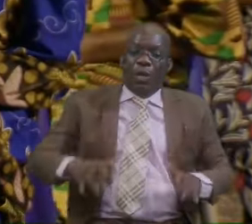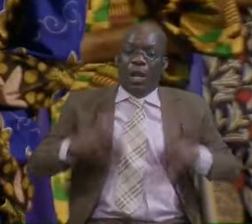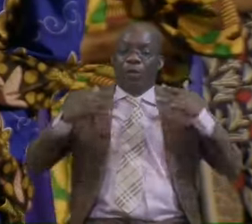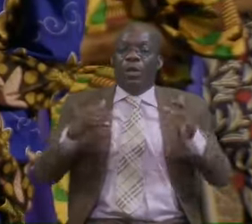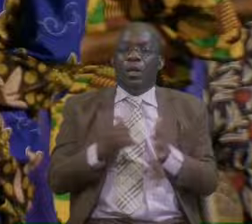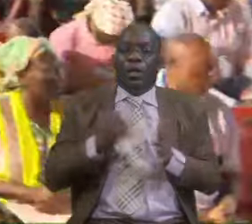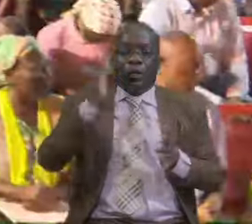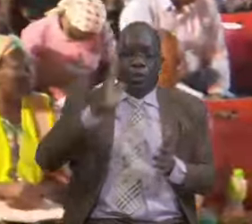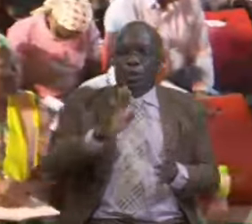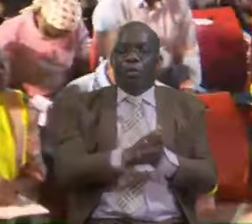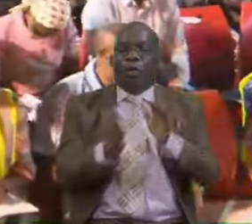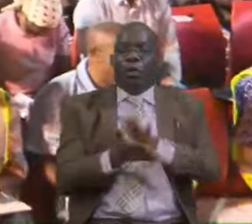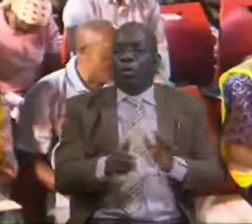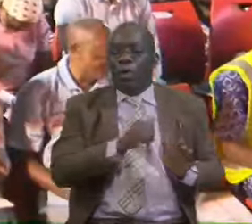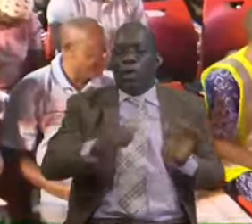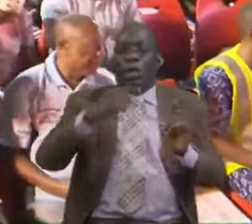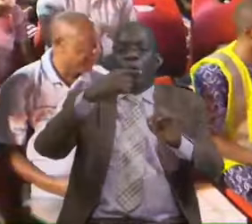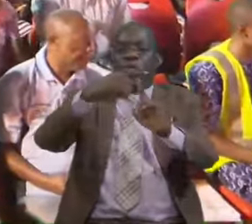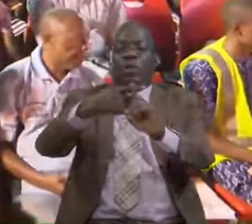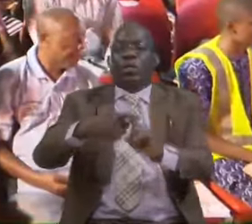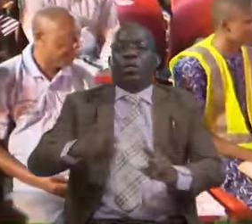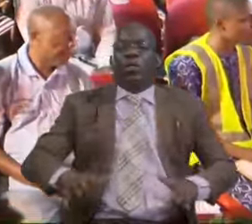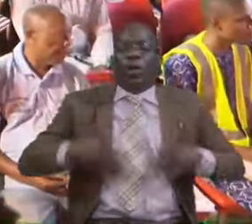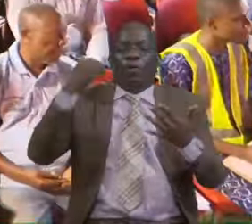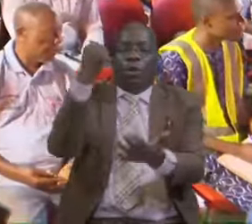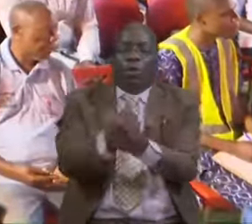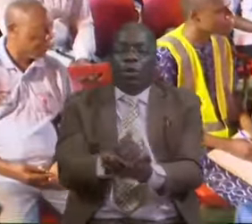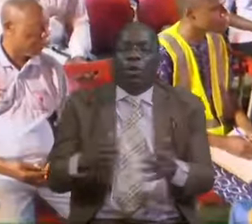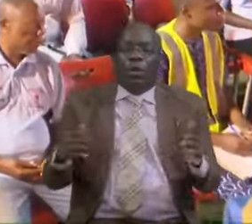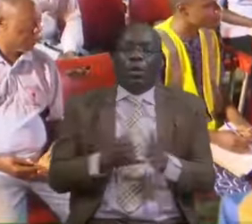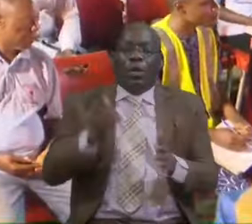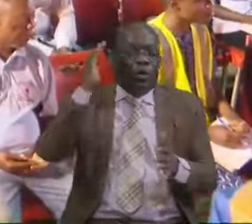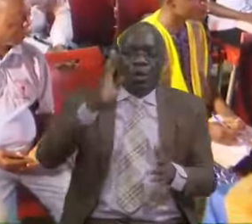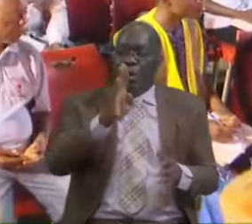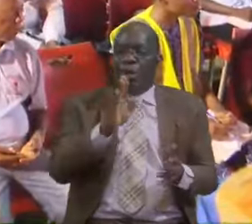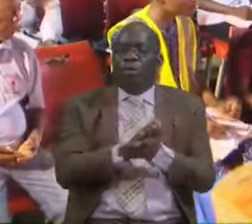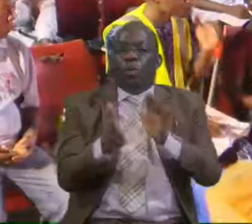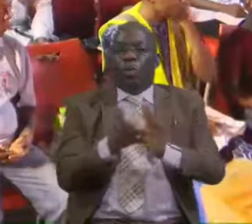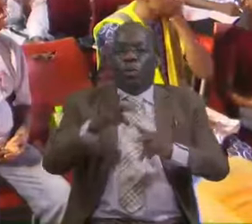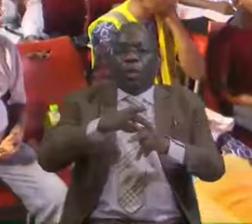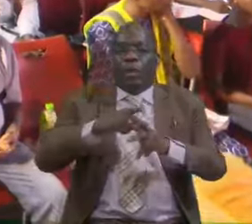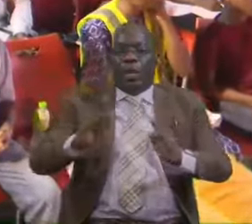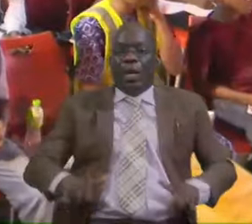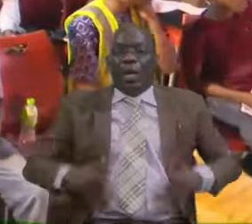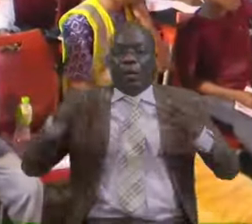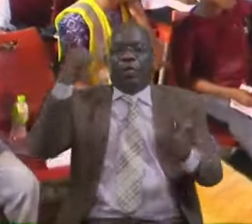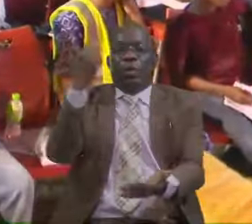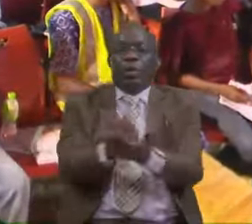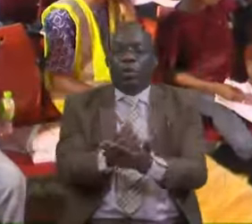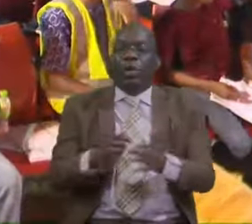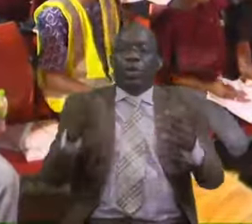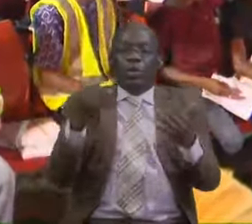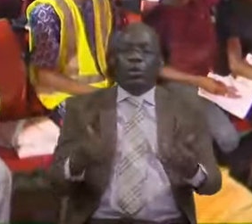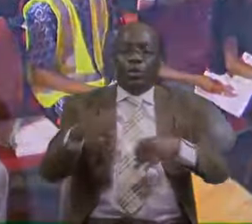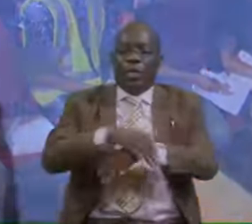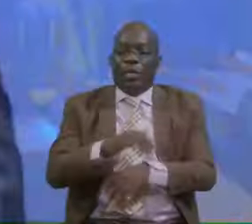a positive life. It will become a practical life. And tonight is that night that